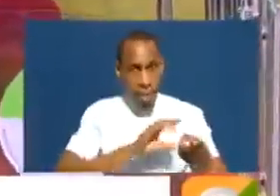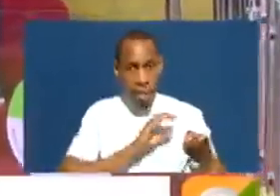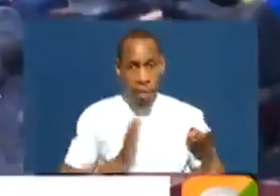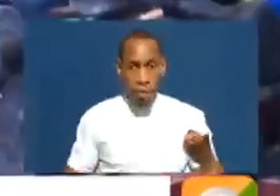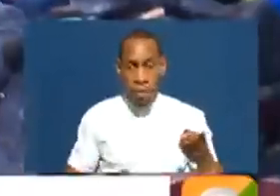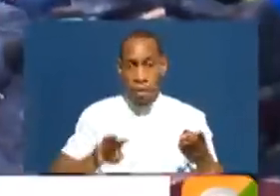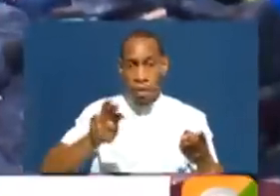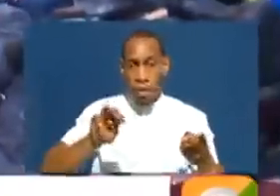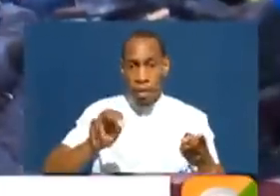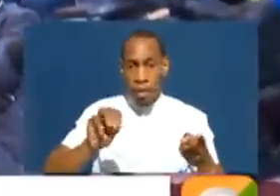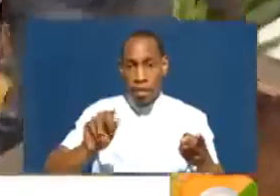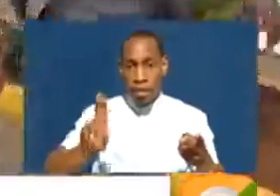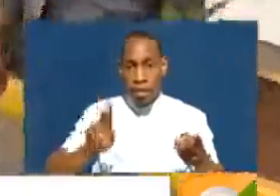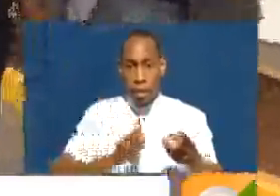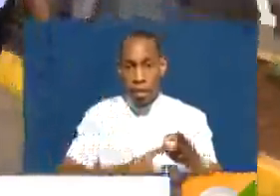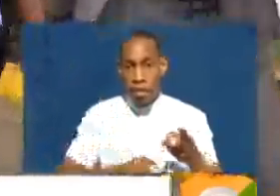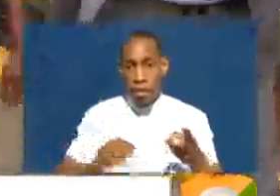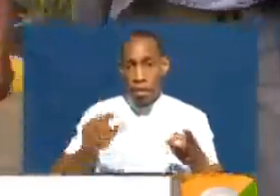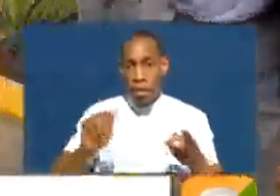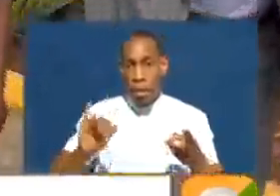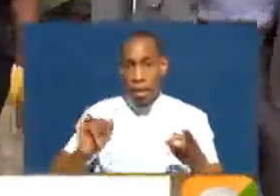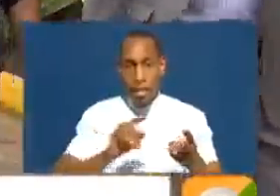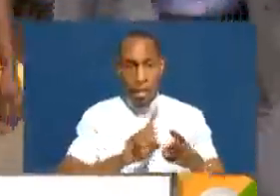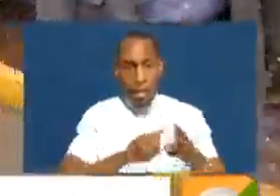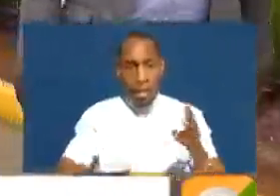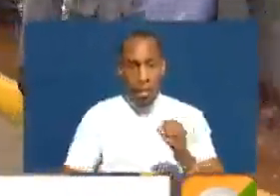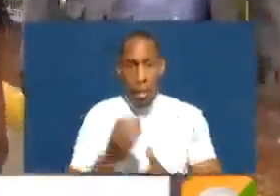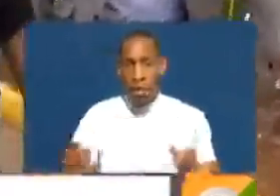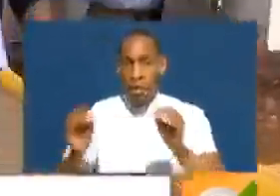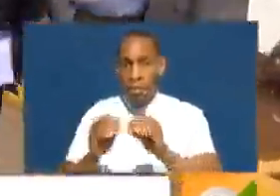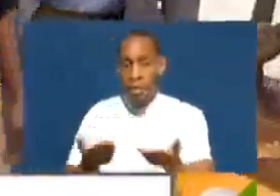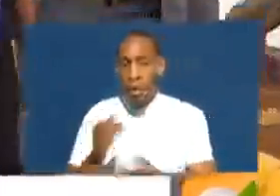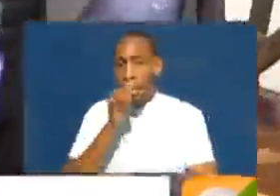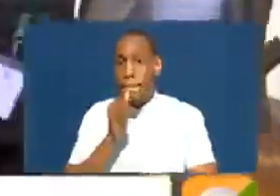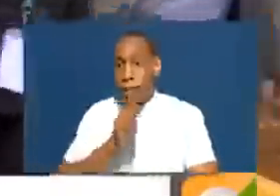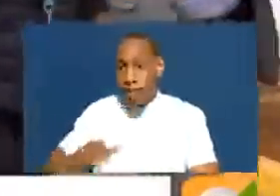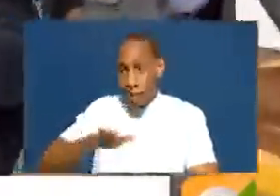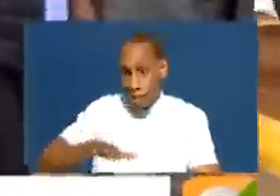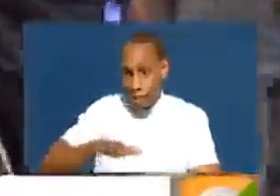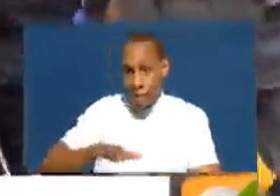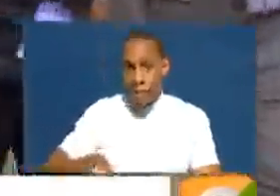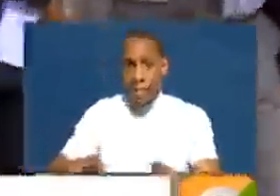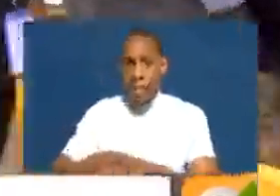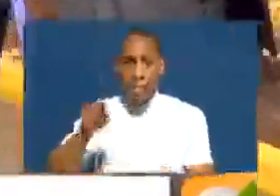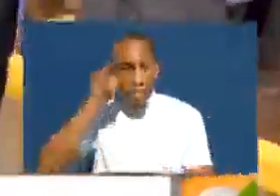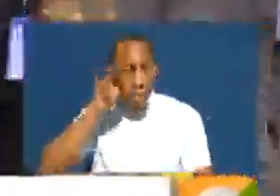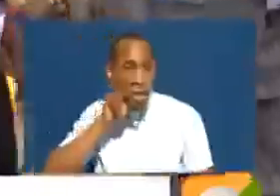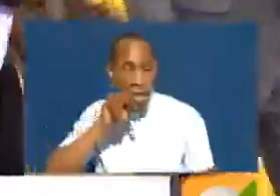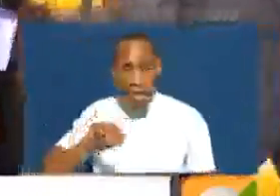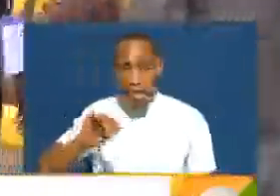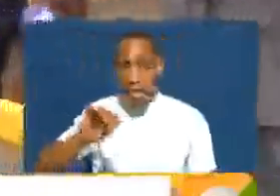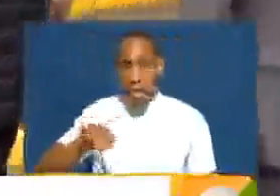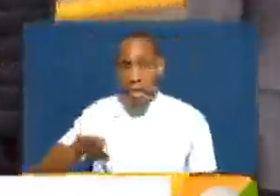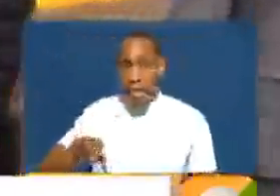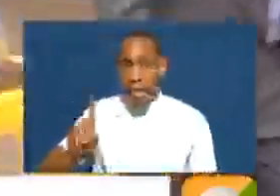and Professor Guliye, claiming they had initiated a meeting with him at a secret location within the current suburb of